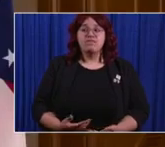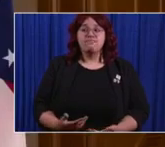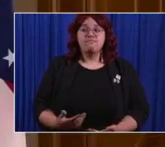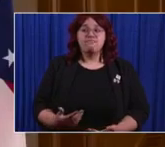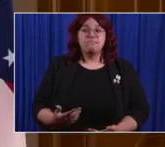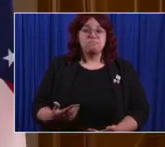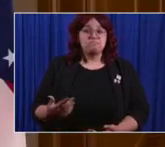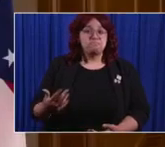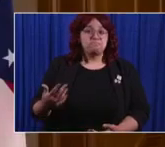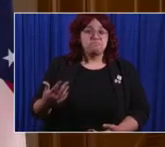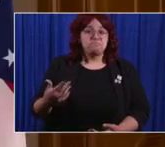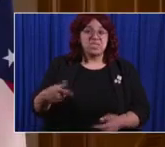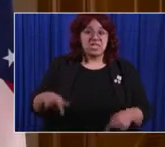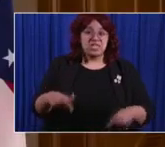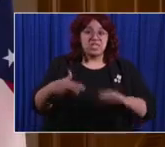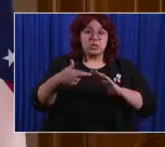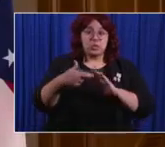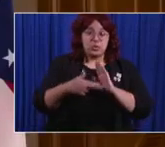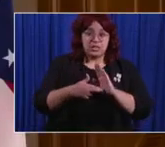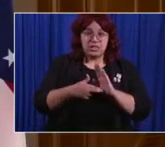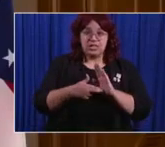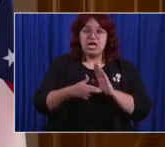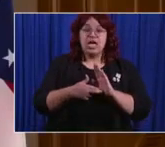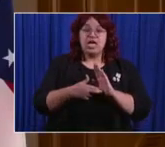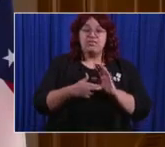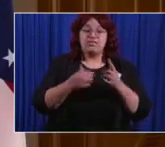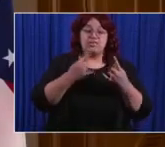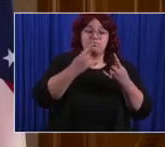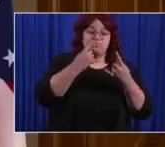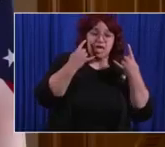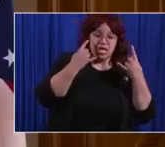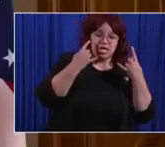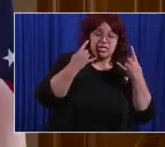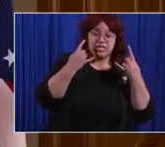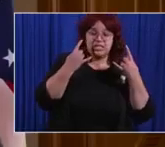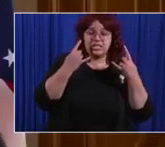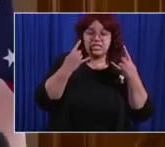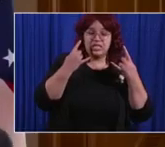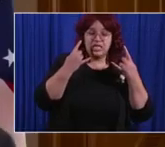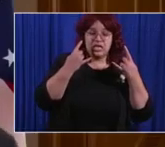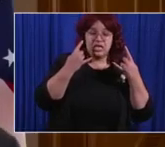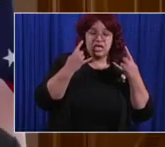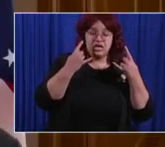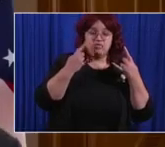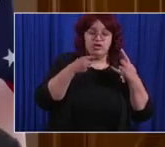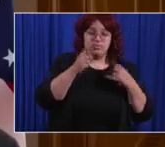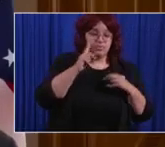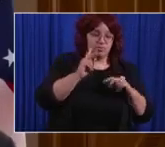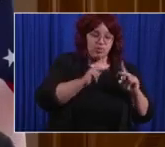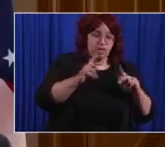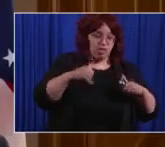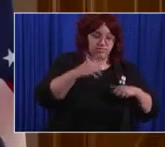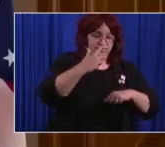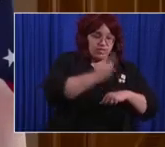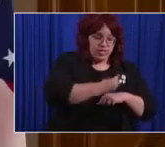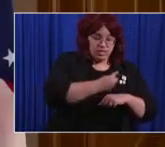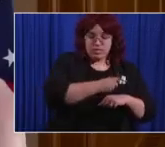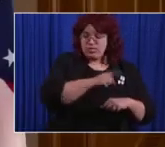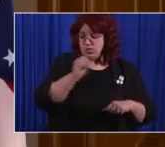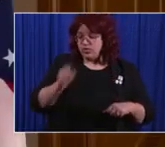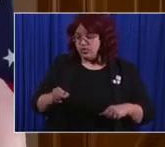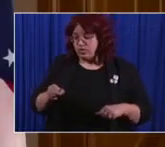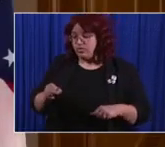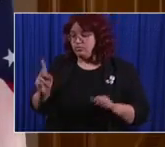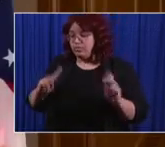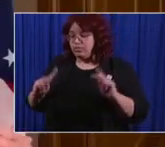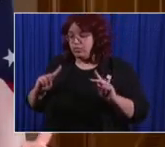enforce these rules as far as masking in a retail establishment. Up until now, one of the things that